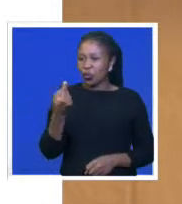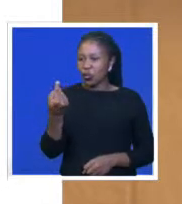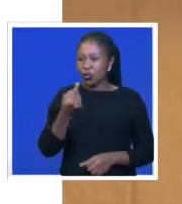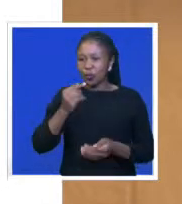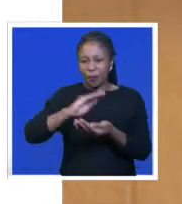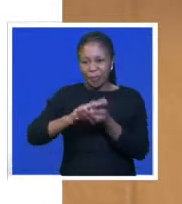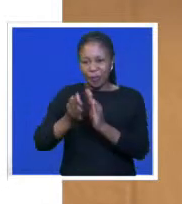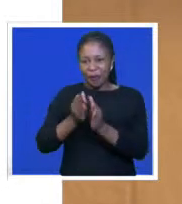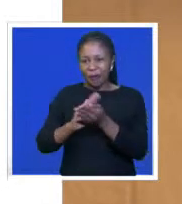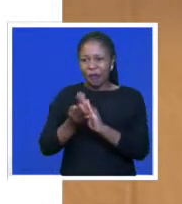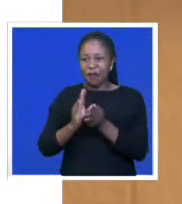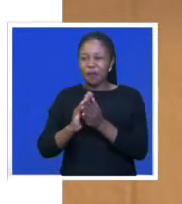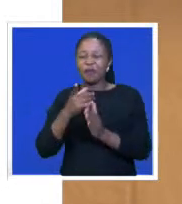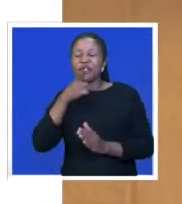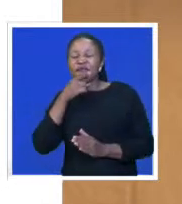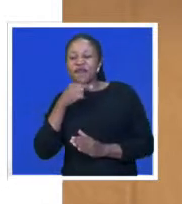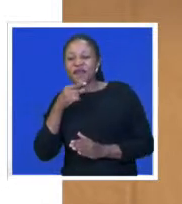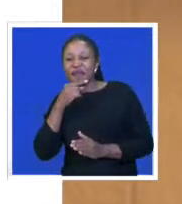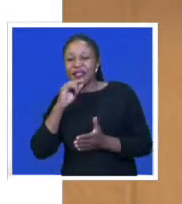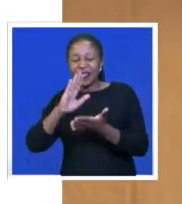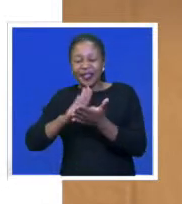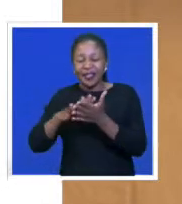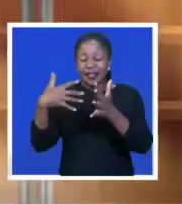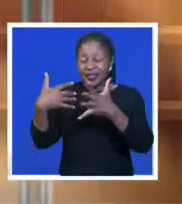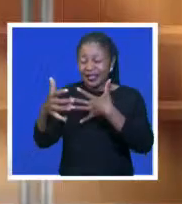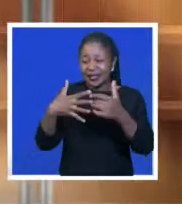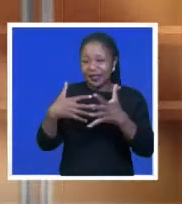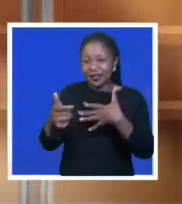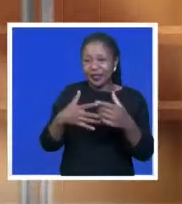that we see in the picture?